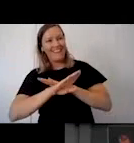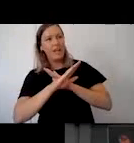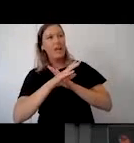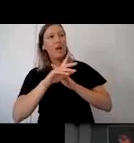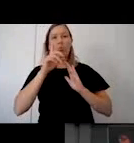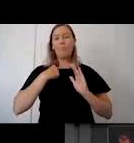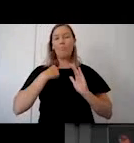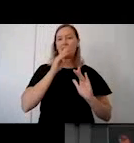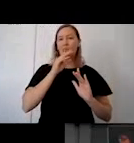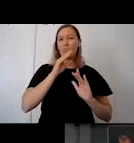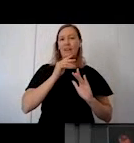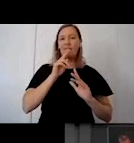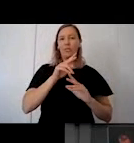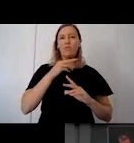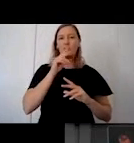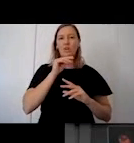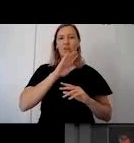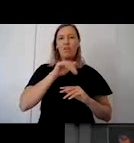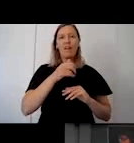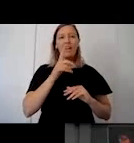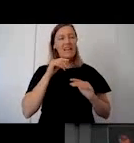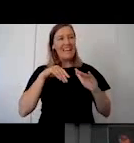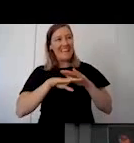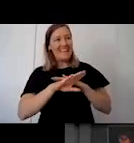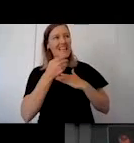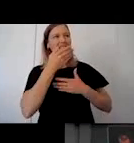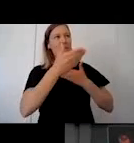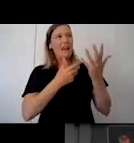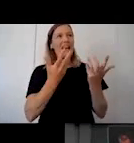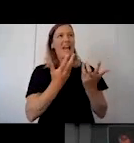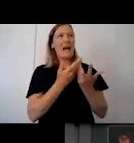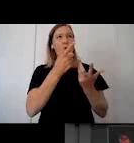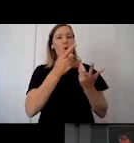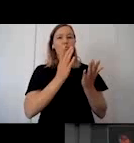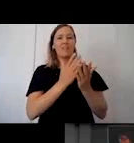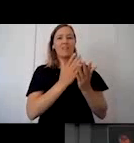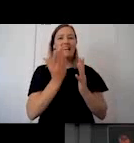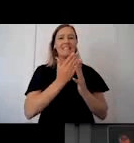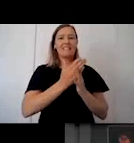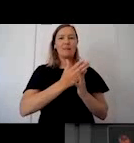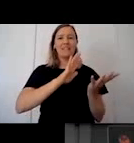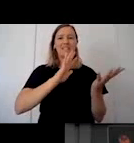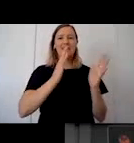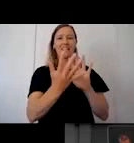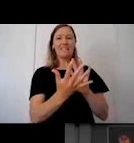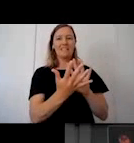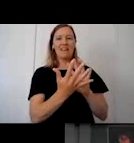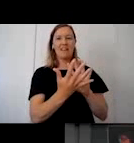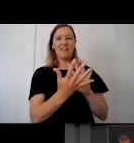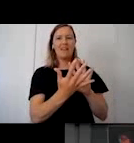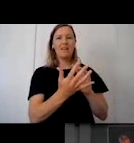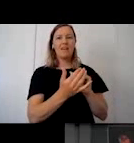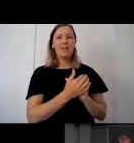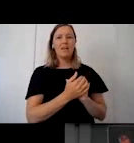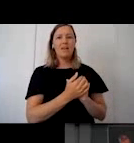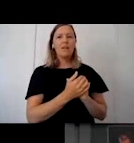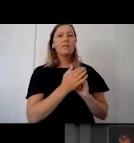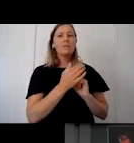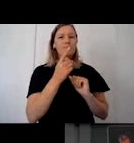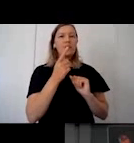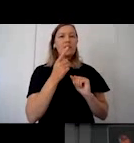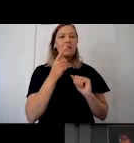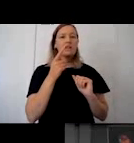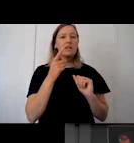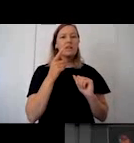narrative how it was an accessibility disaster, to explode the myth that new buildings are accessible. It's just the old ones that are terrible.